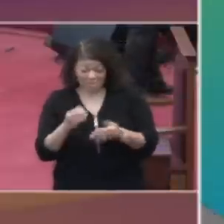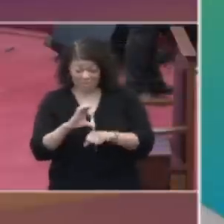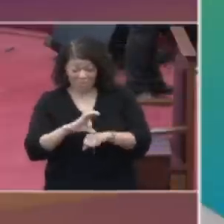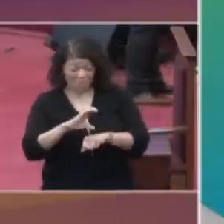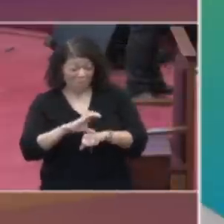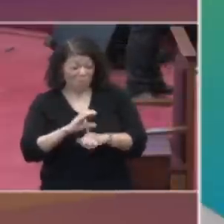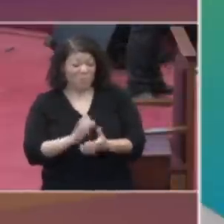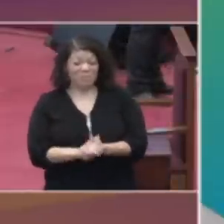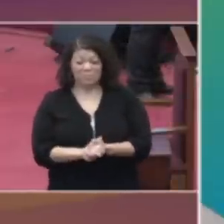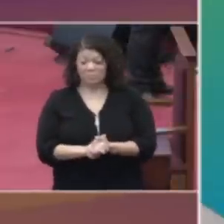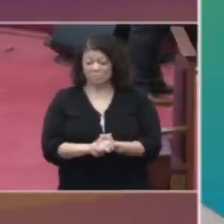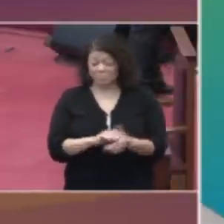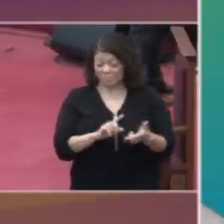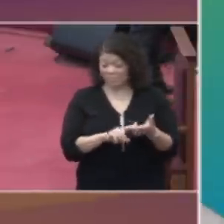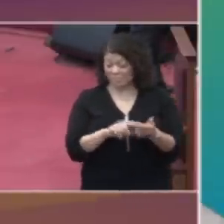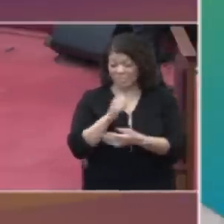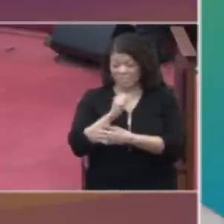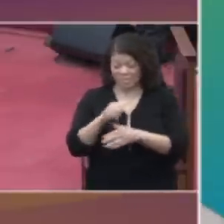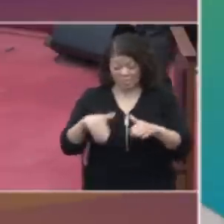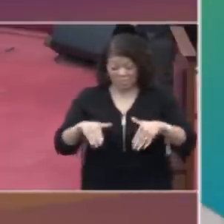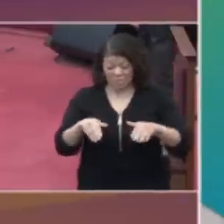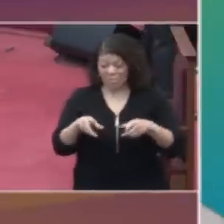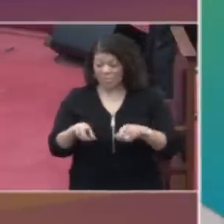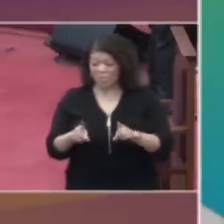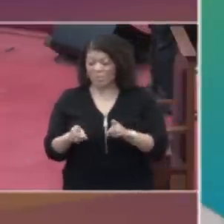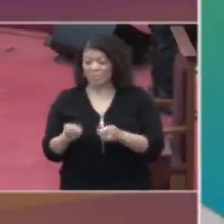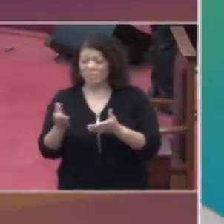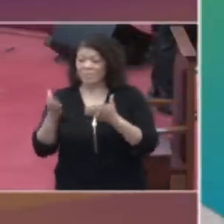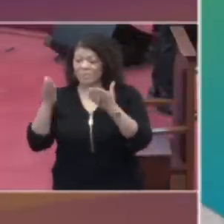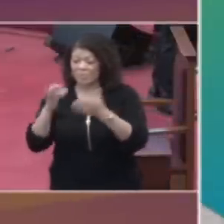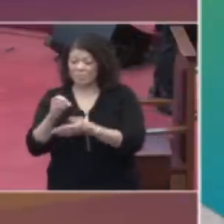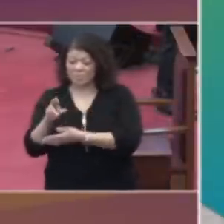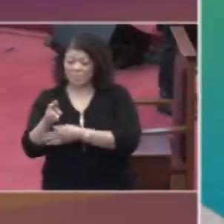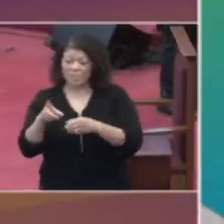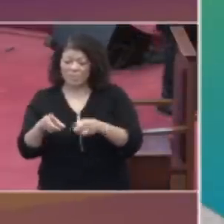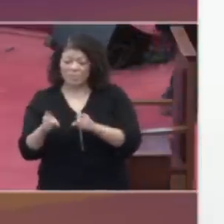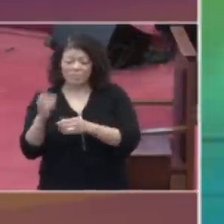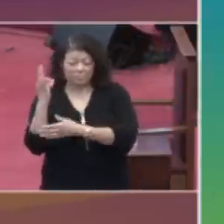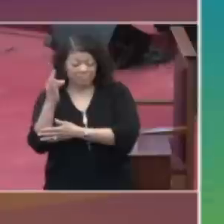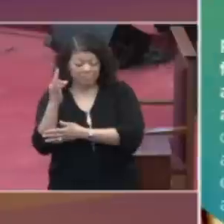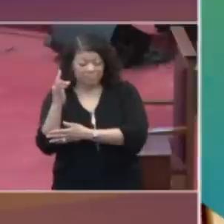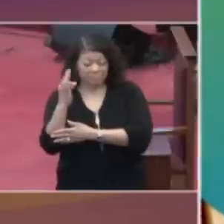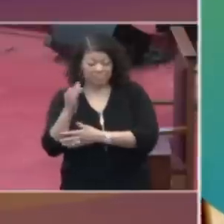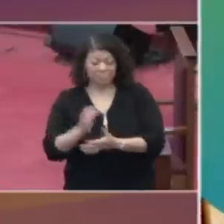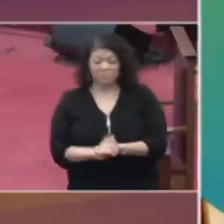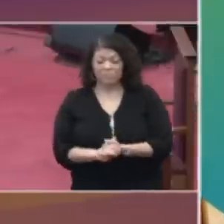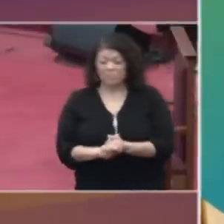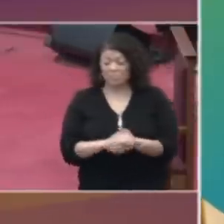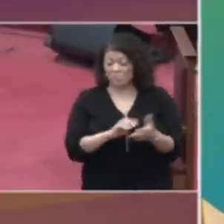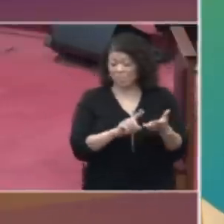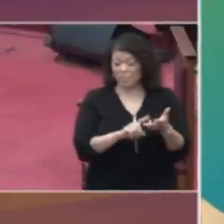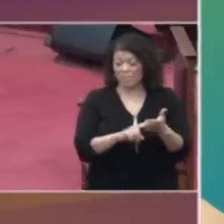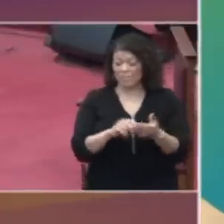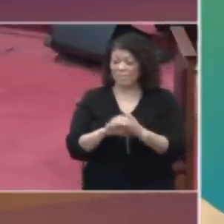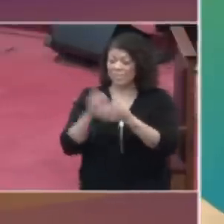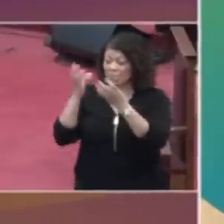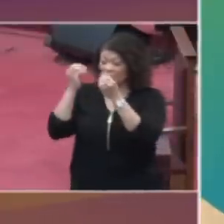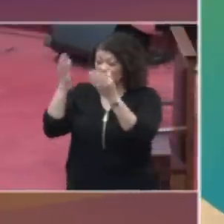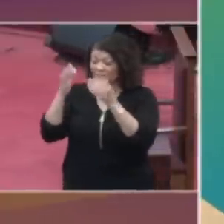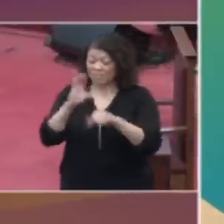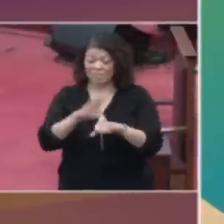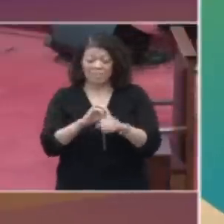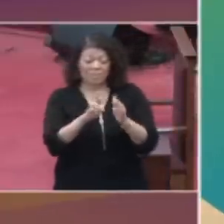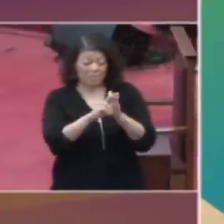sanctuary. Do not walk during the worship time of giving or during the sermon. And respectfully follow